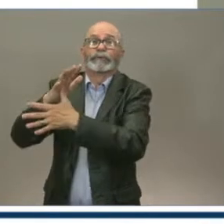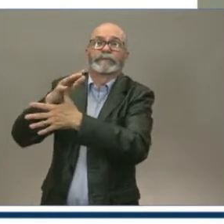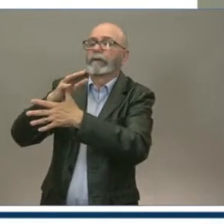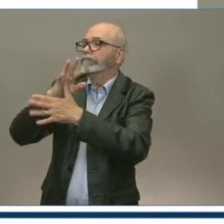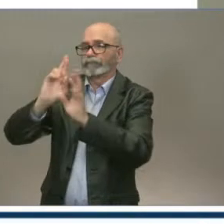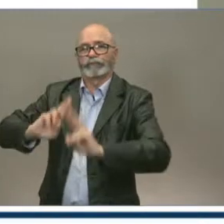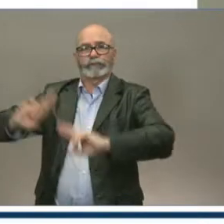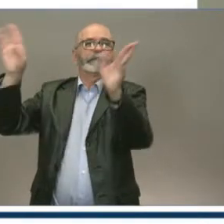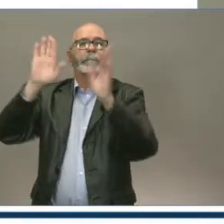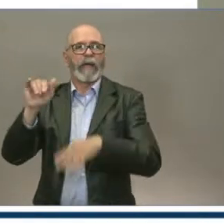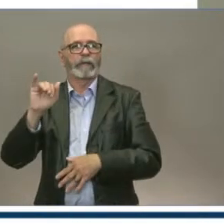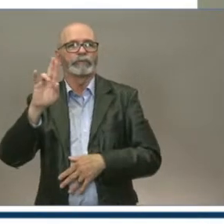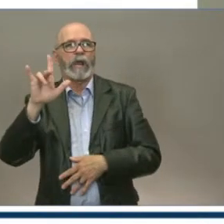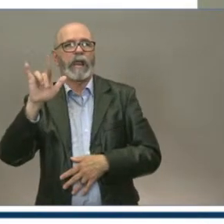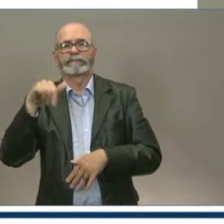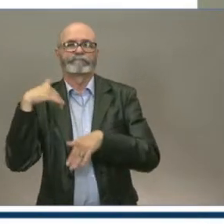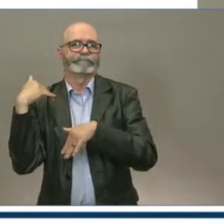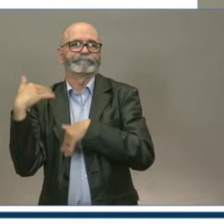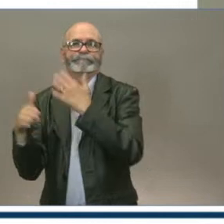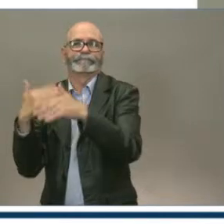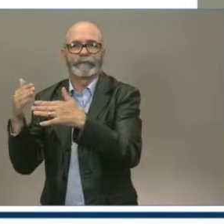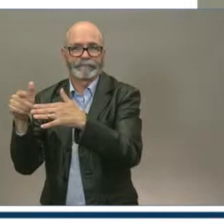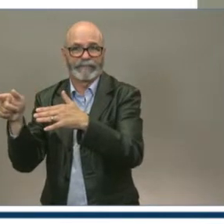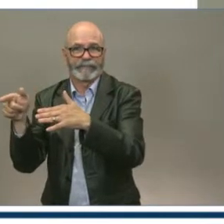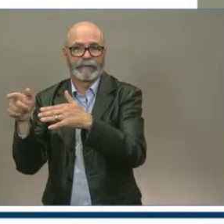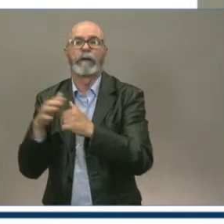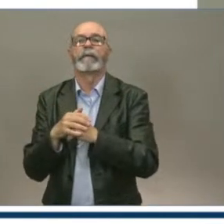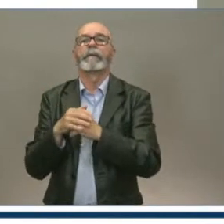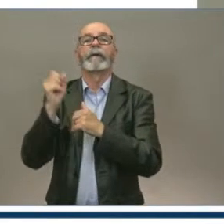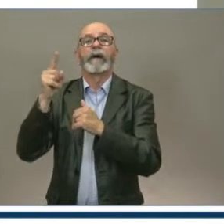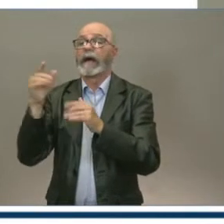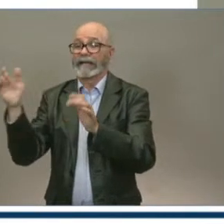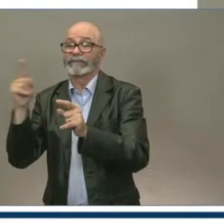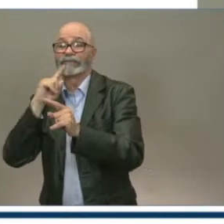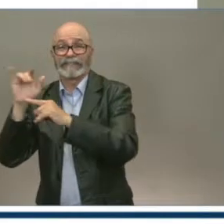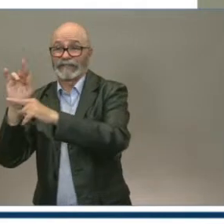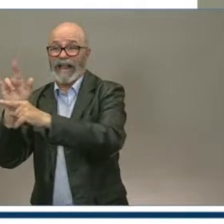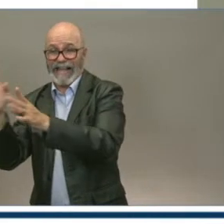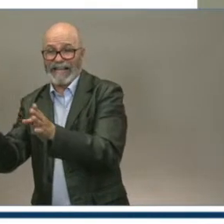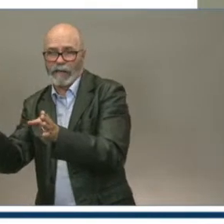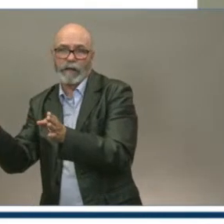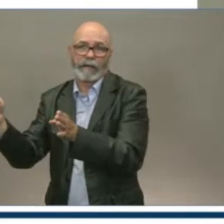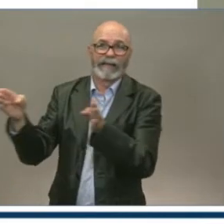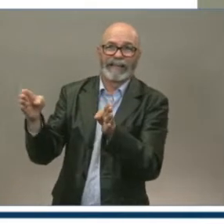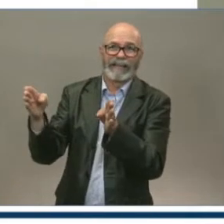so doing that would actually mean moving people up earlier than their 4-month